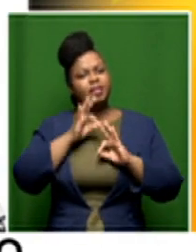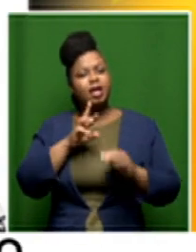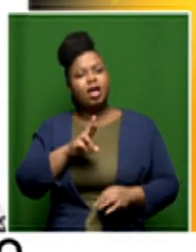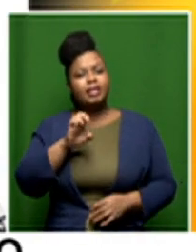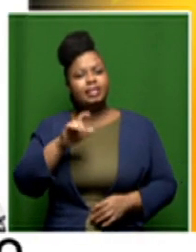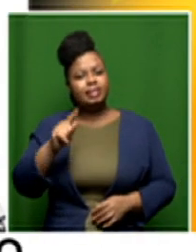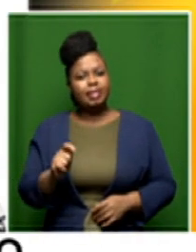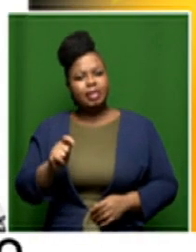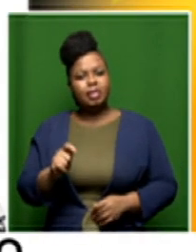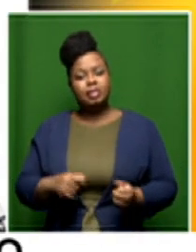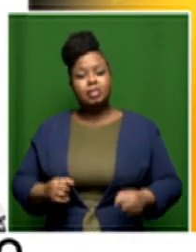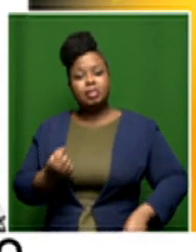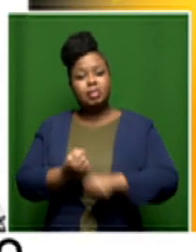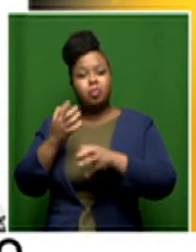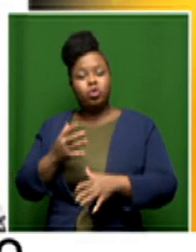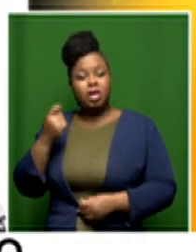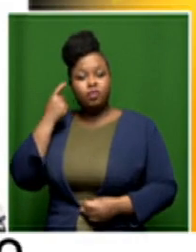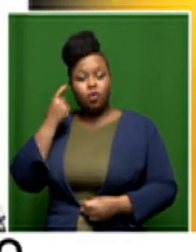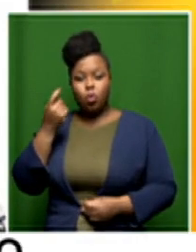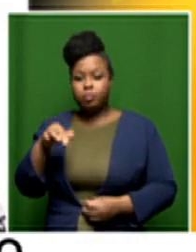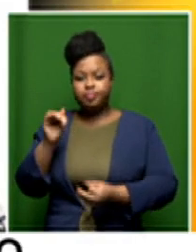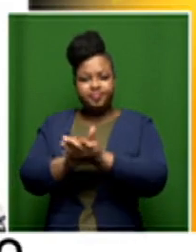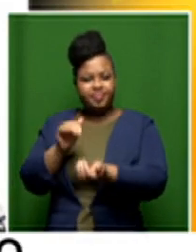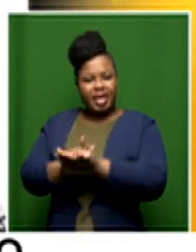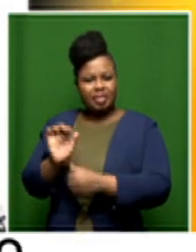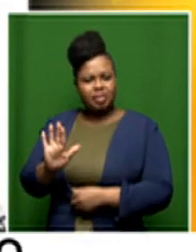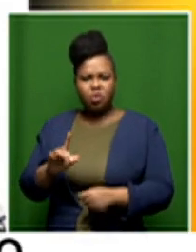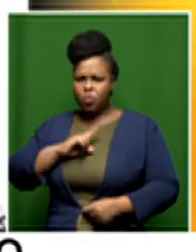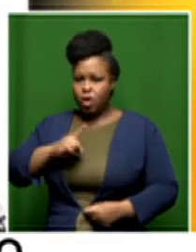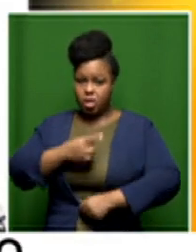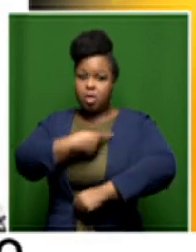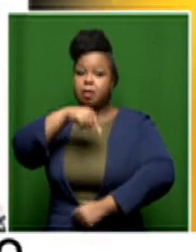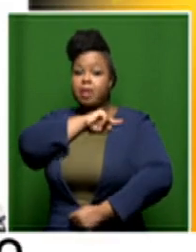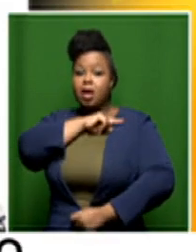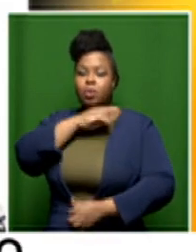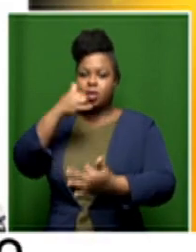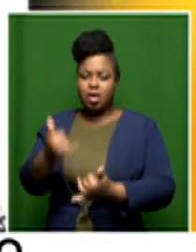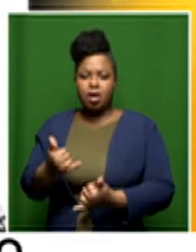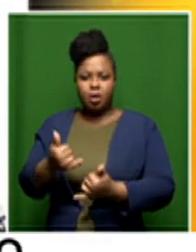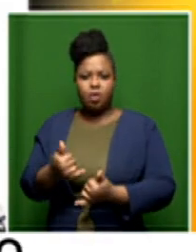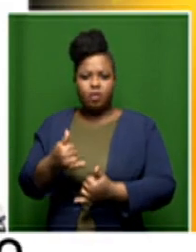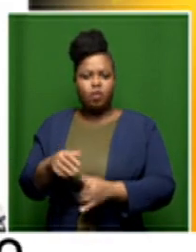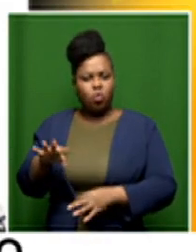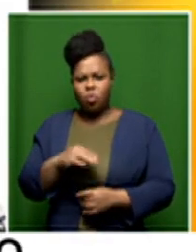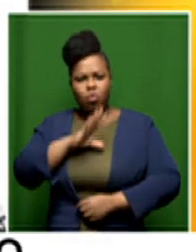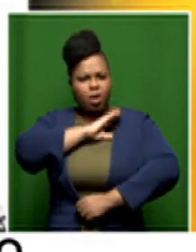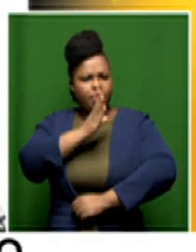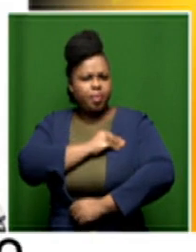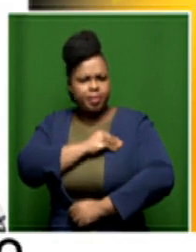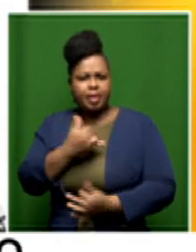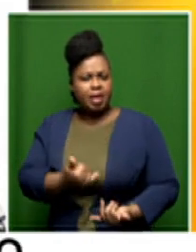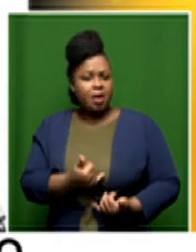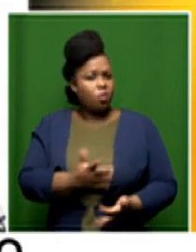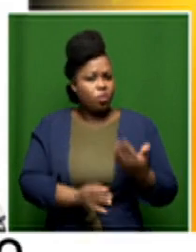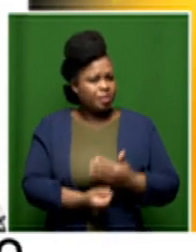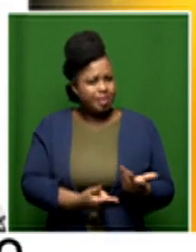RET faction and where this leaves it. I mean, it just seems that the power is being pulled away, or is it? No, it